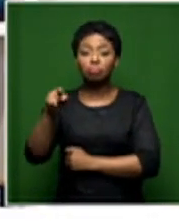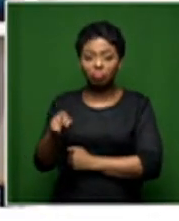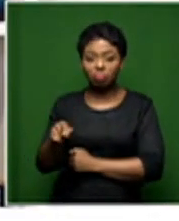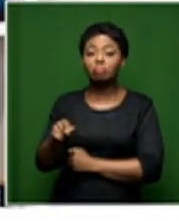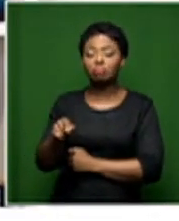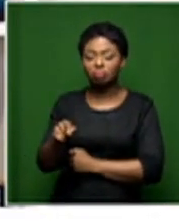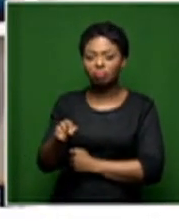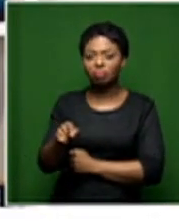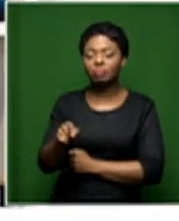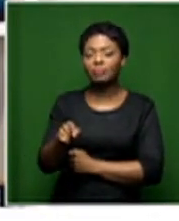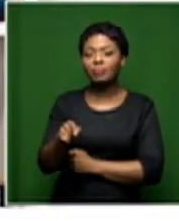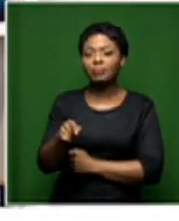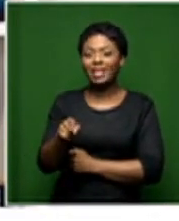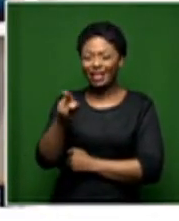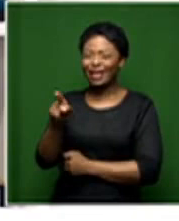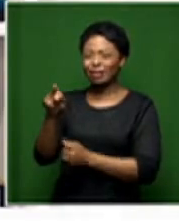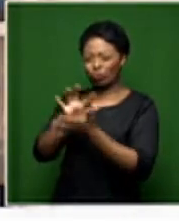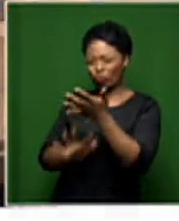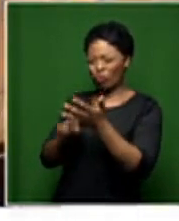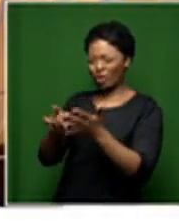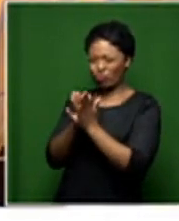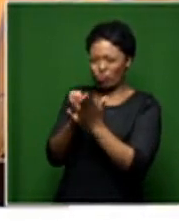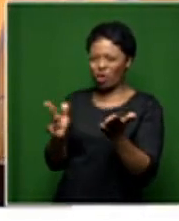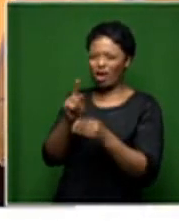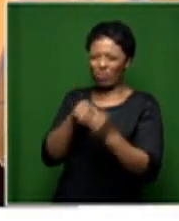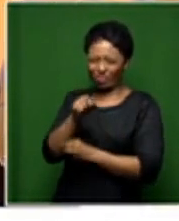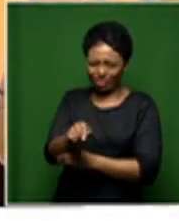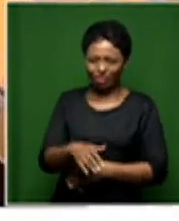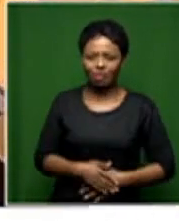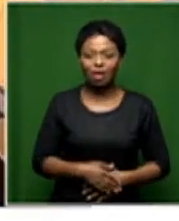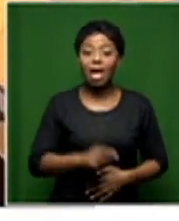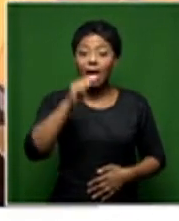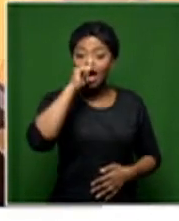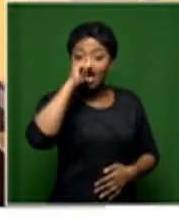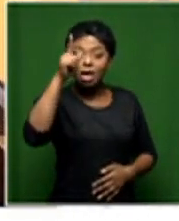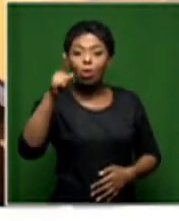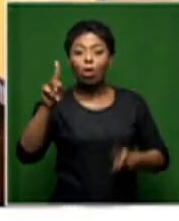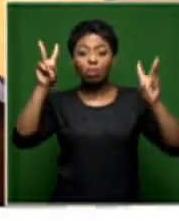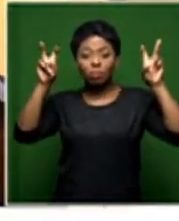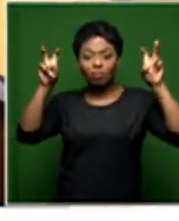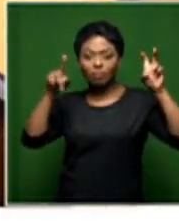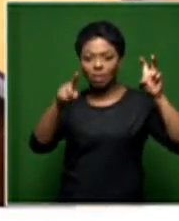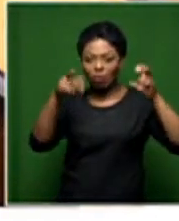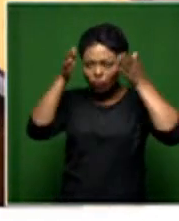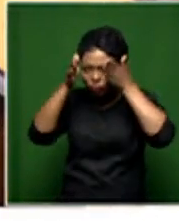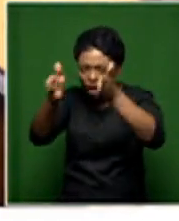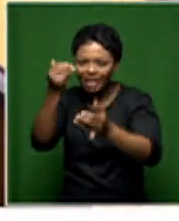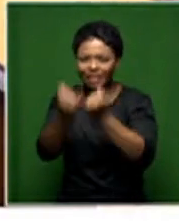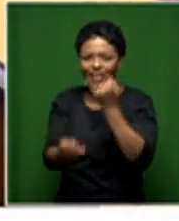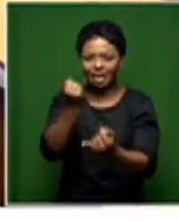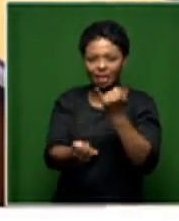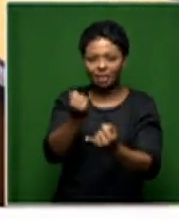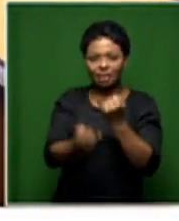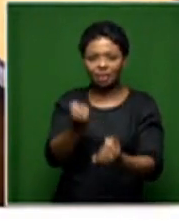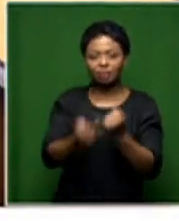about. And speaking of which, Jackie, your recent book, Bear 3 Ego, focuses more on sex slavery, as I just mentioned,